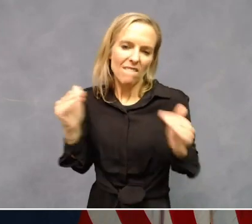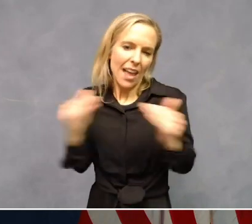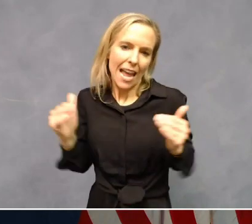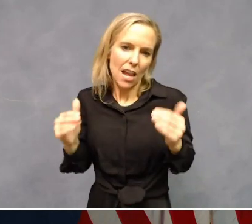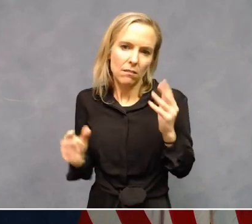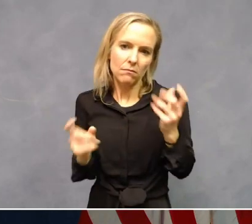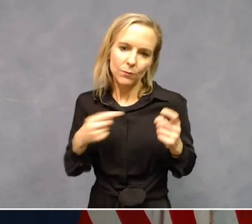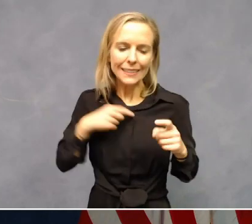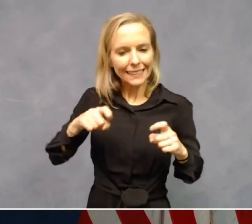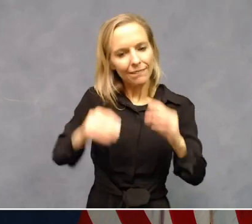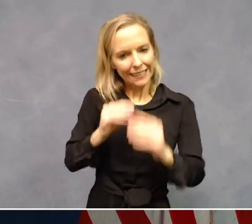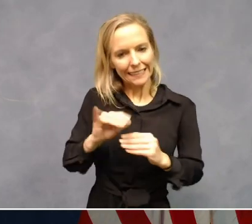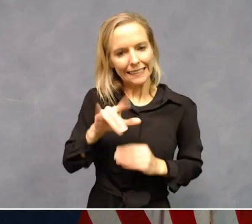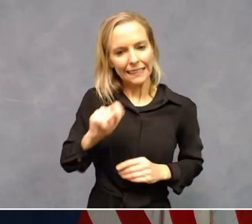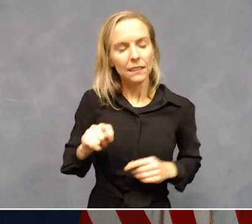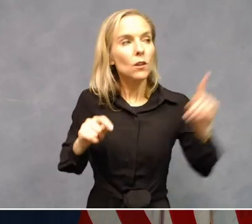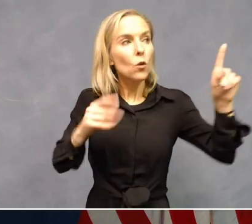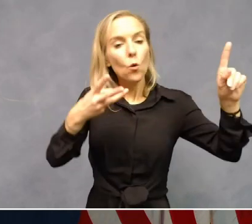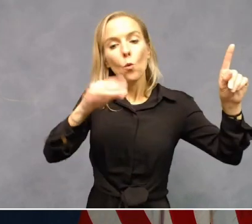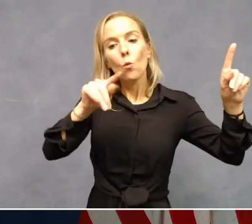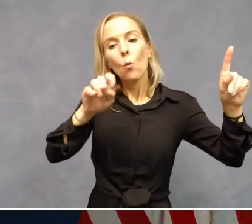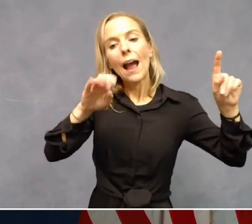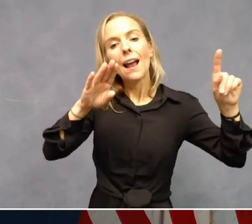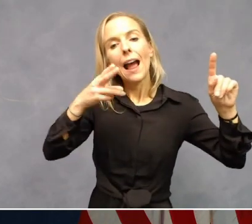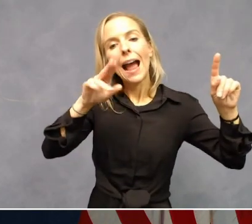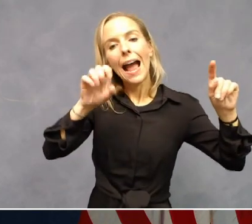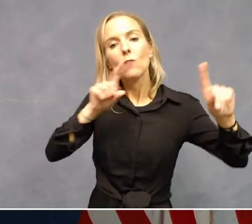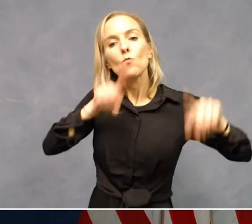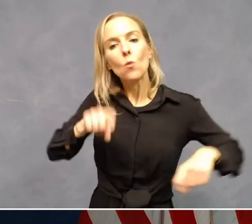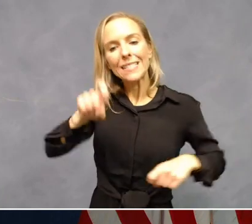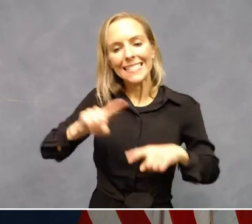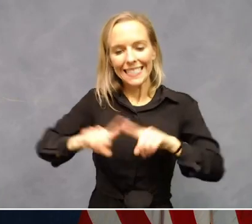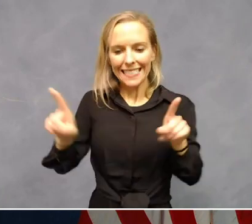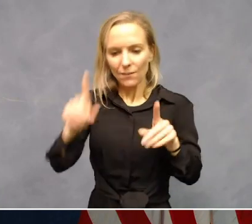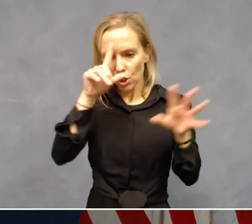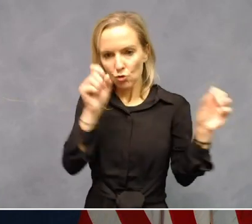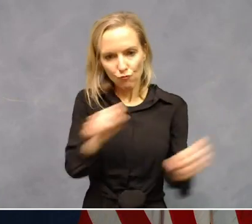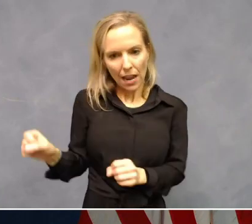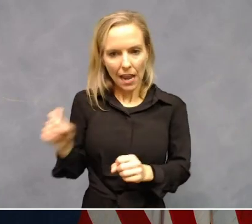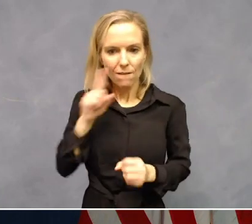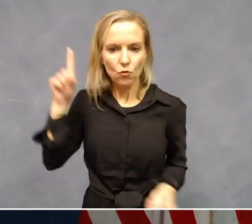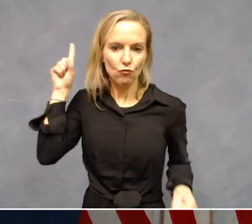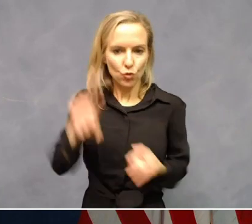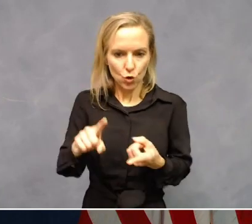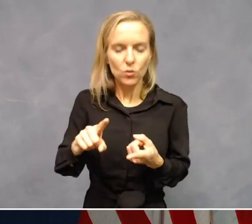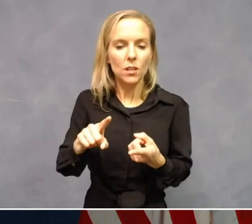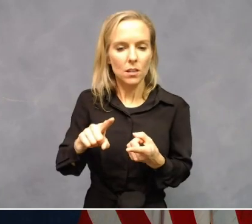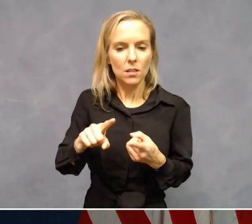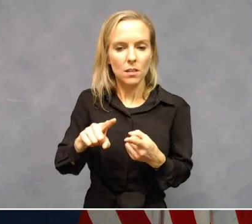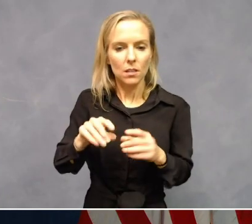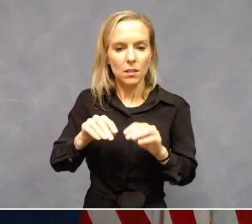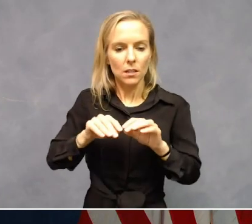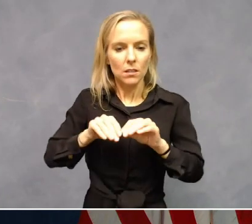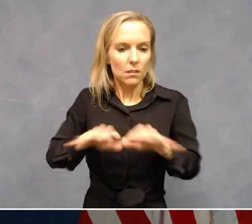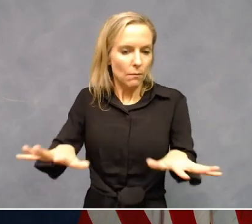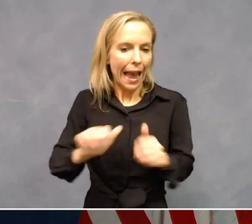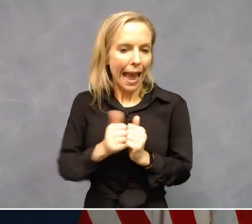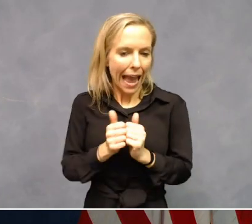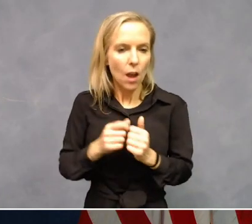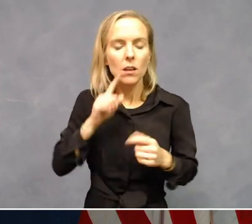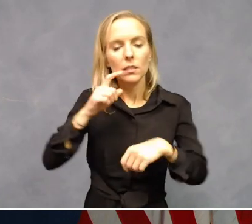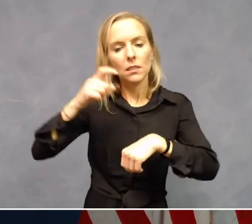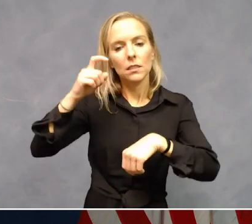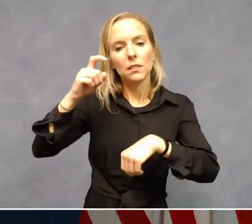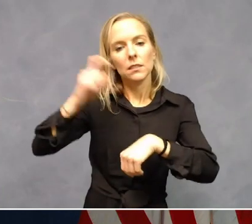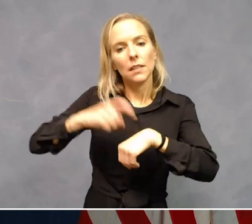The latest White House report for Kentucky says we need a different strategy for reducing transmission, and suggested a time-limited rapid test and